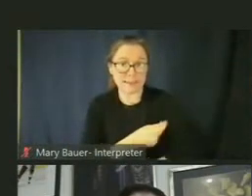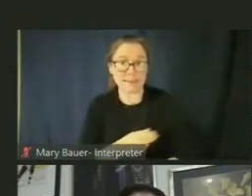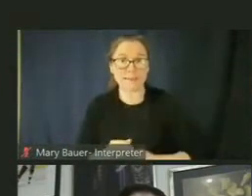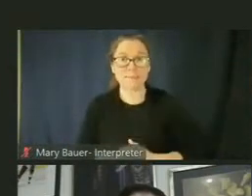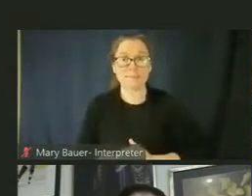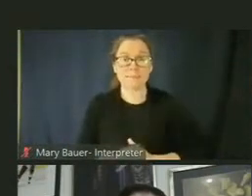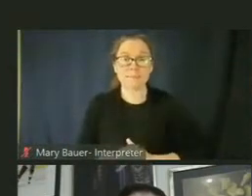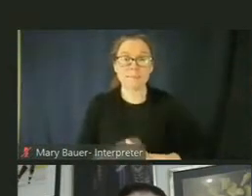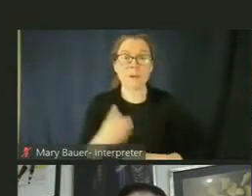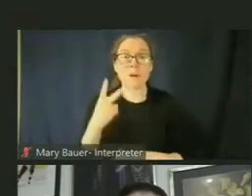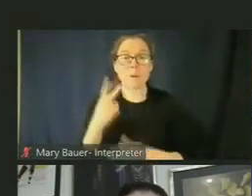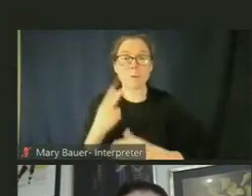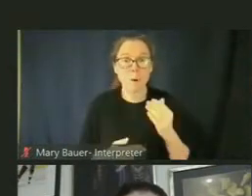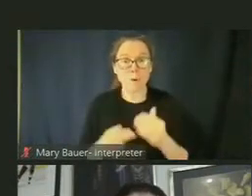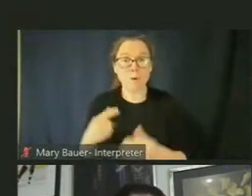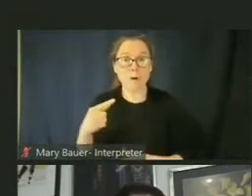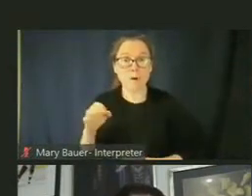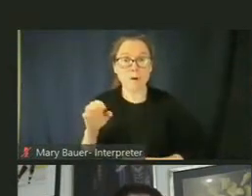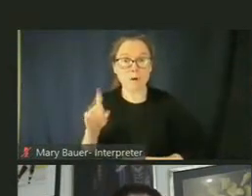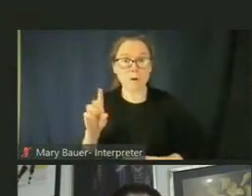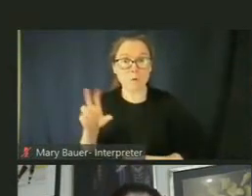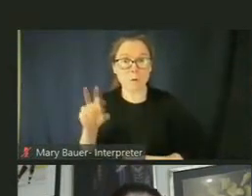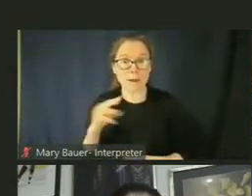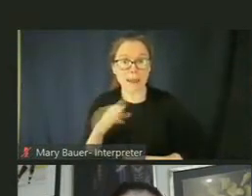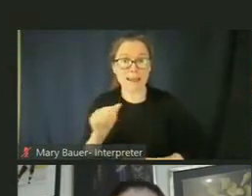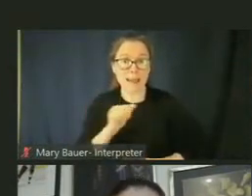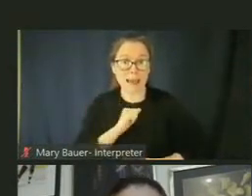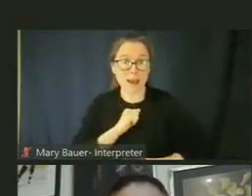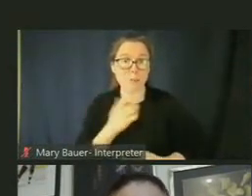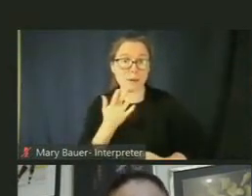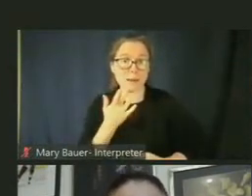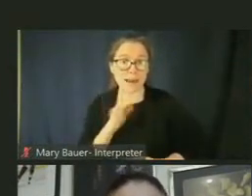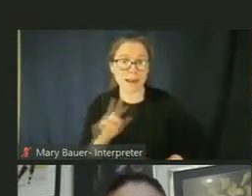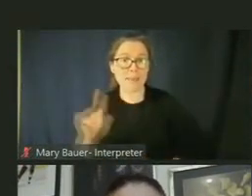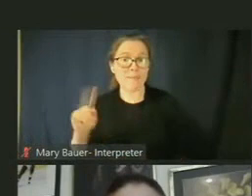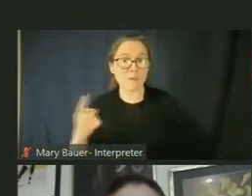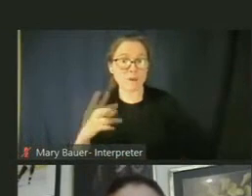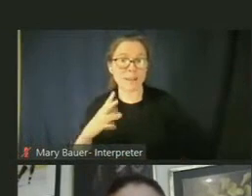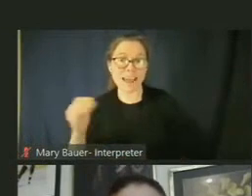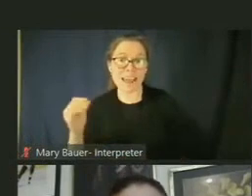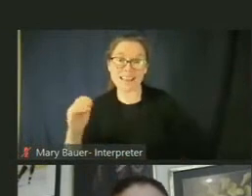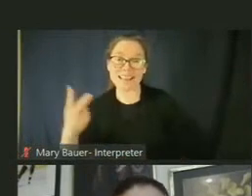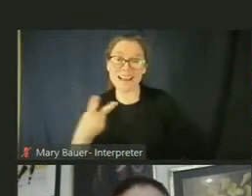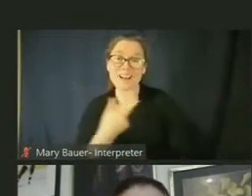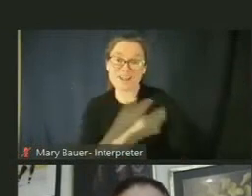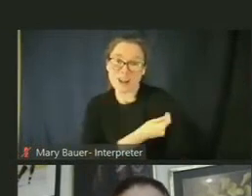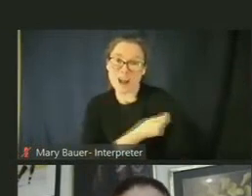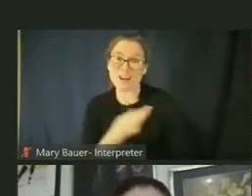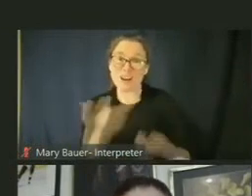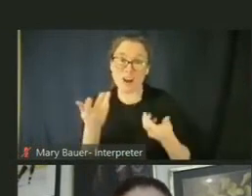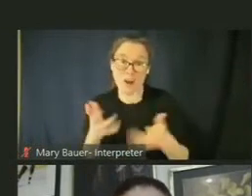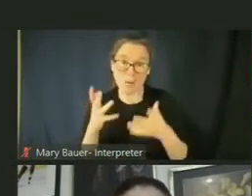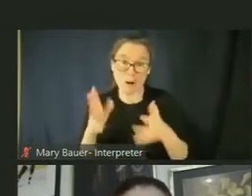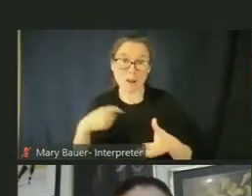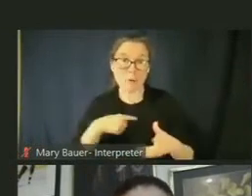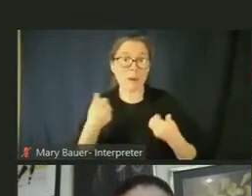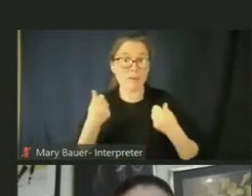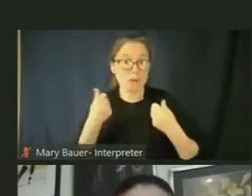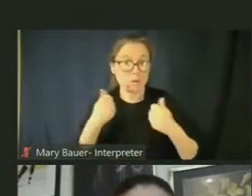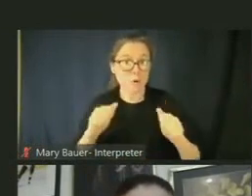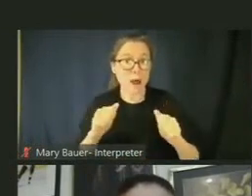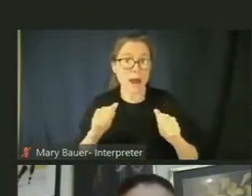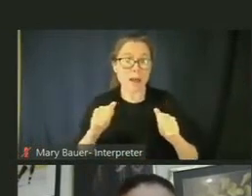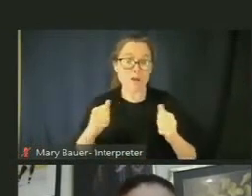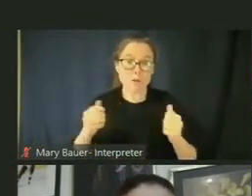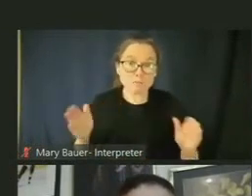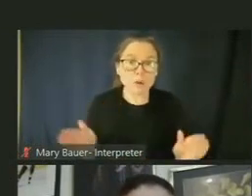Both Dr. Goodwin and I were fortunate to receive both our first and second shot. We have tried to be champions within our own